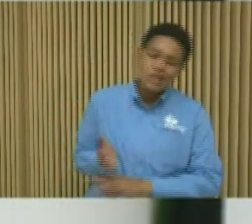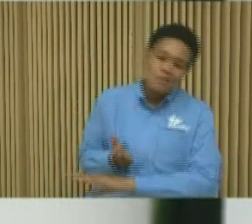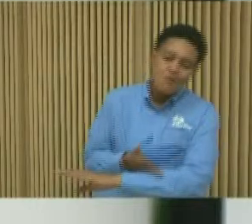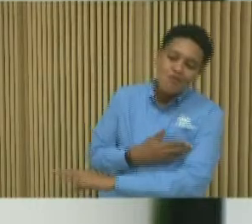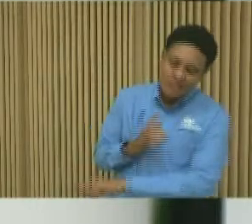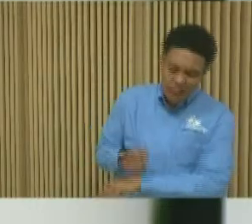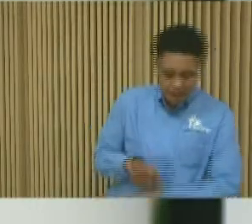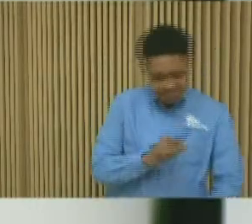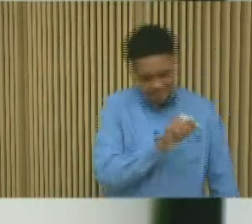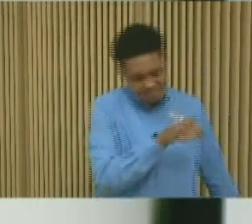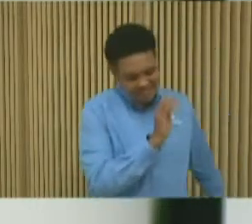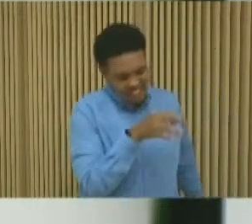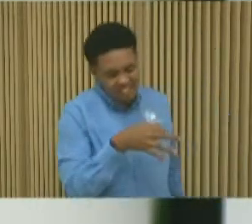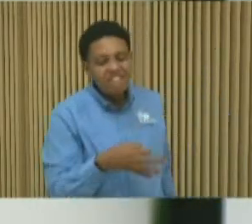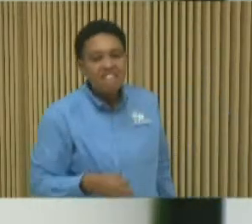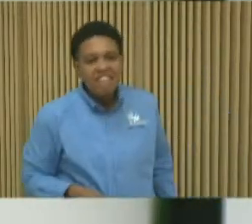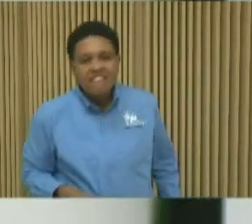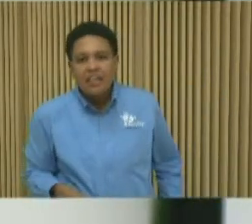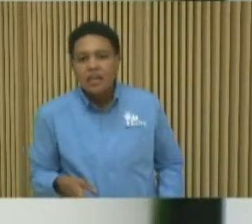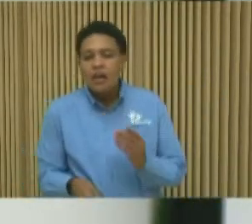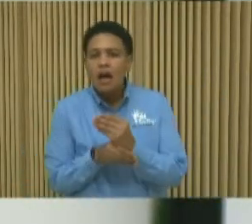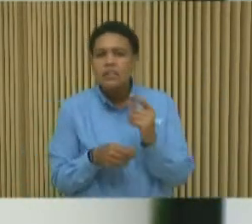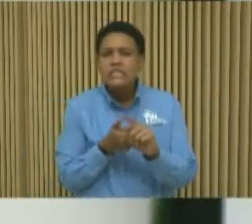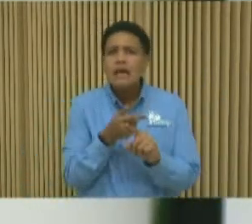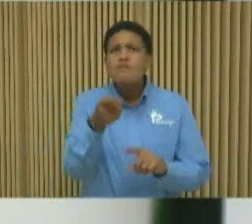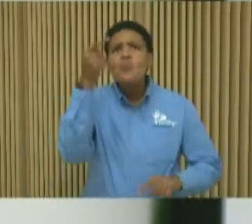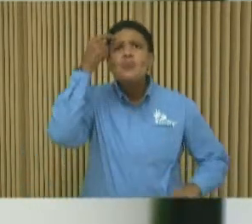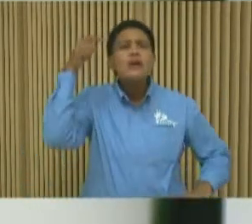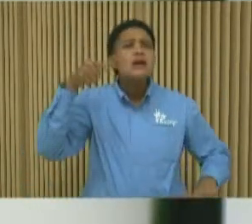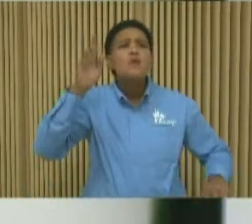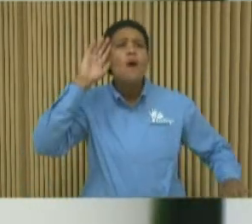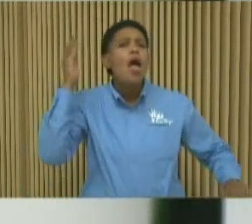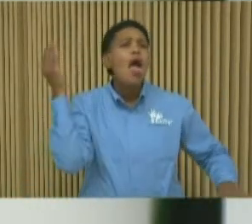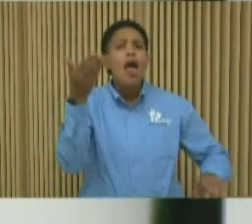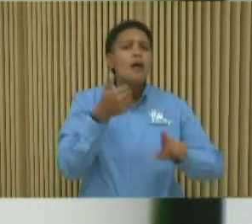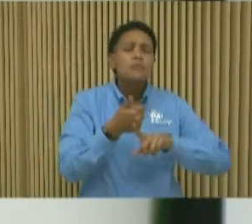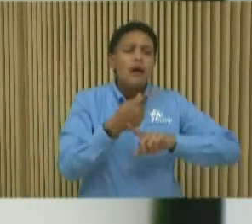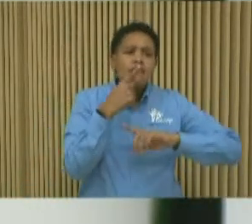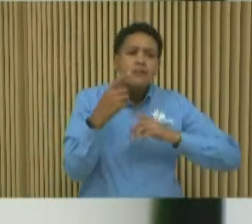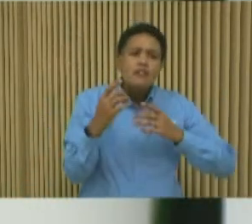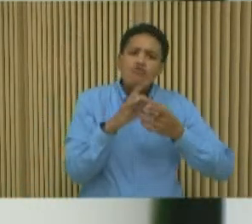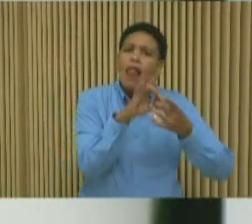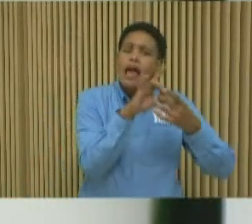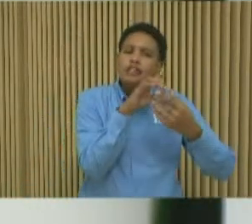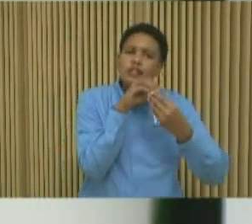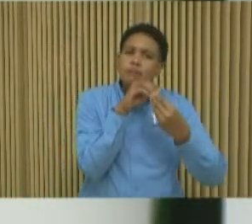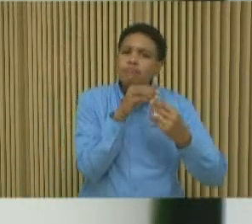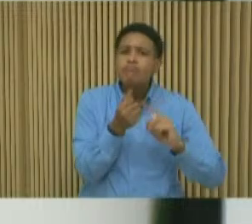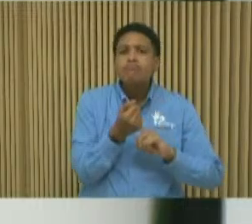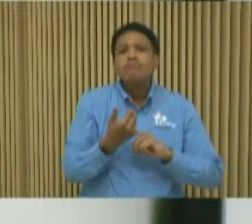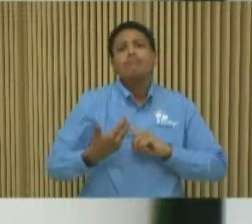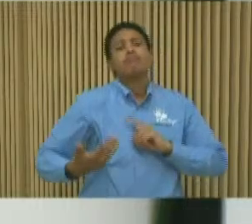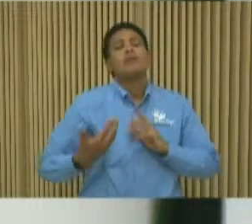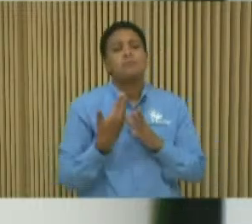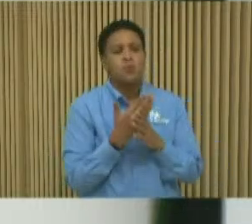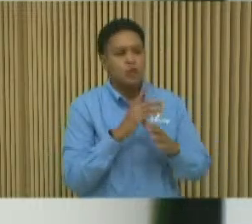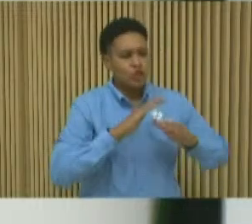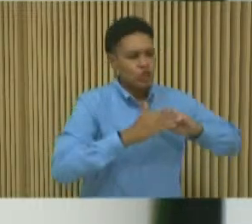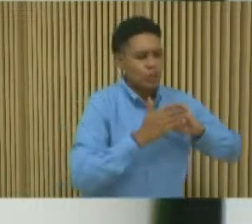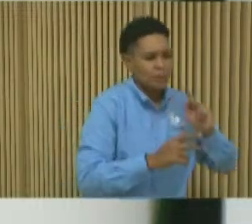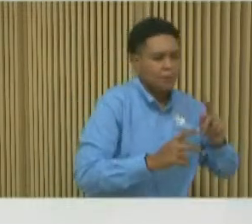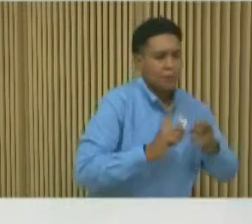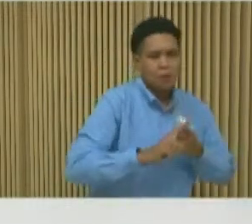But Minister, do you think that then this will help to build the relationship between Jamaicans and the